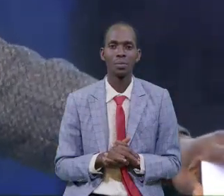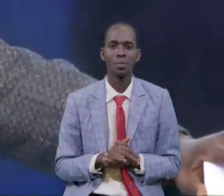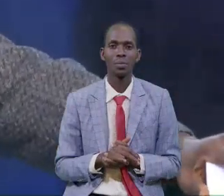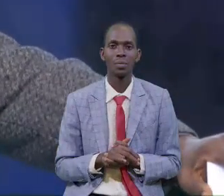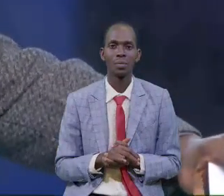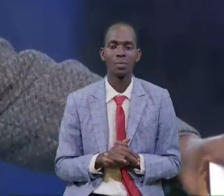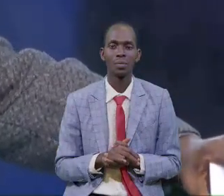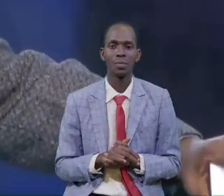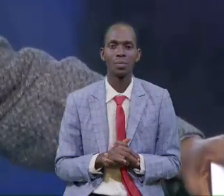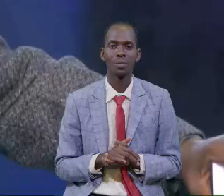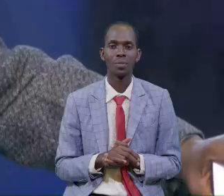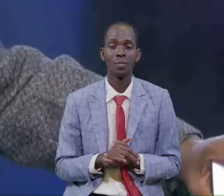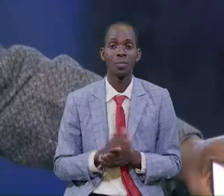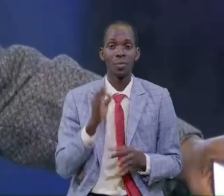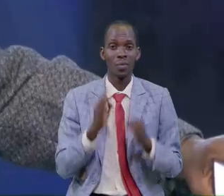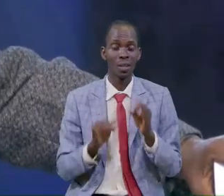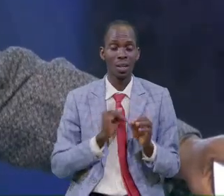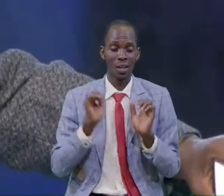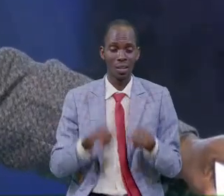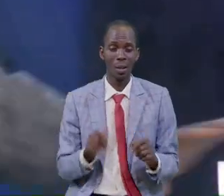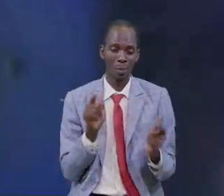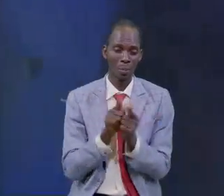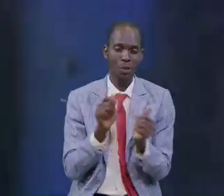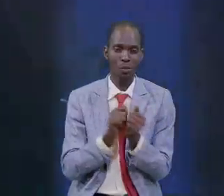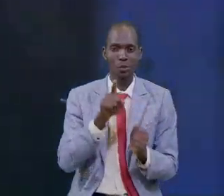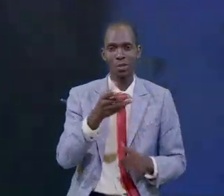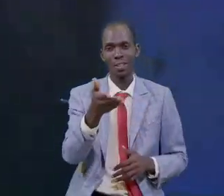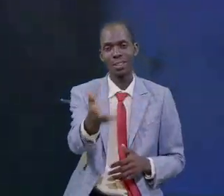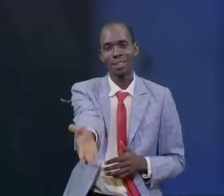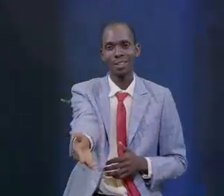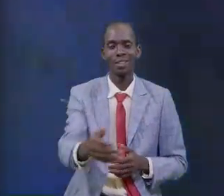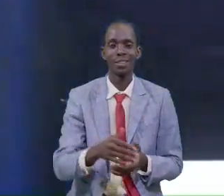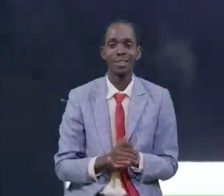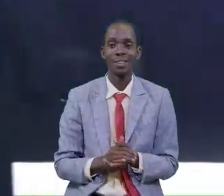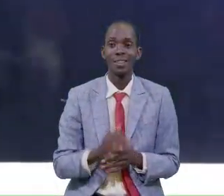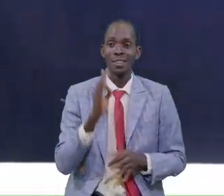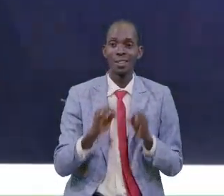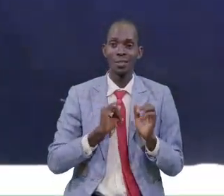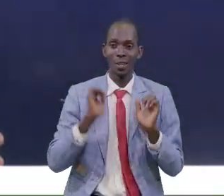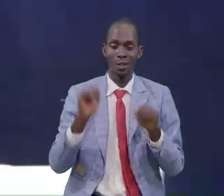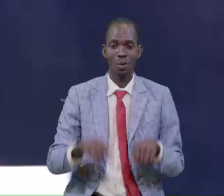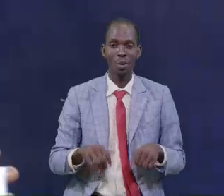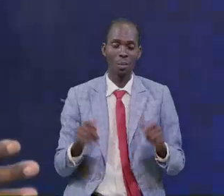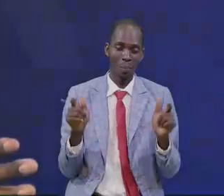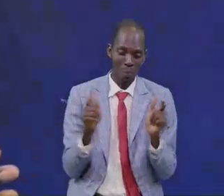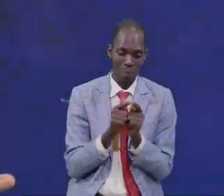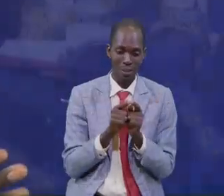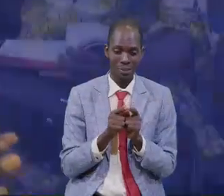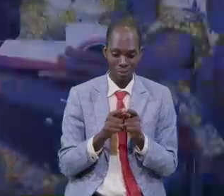If I could come to you there, I said, if I could come physically to you